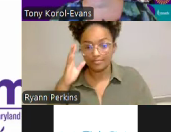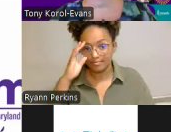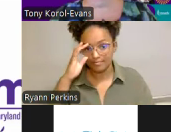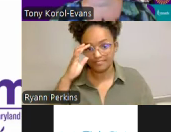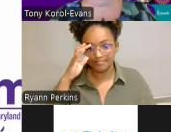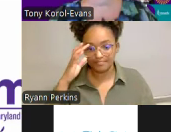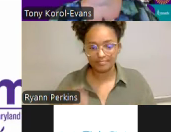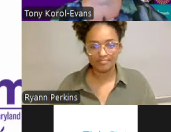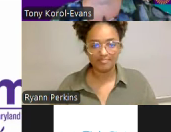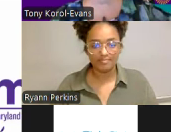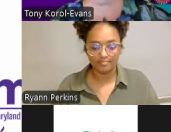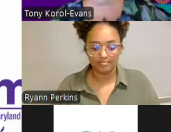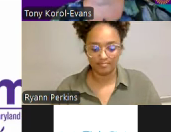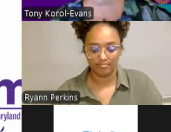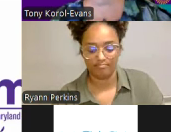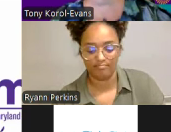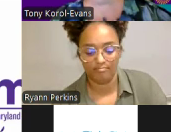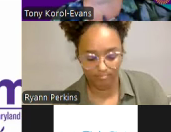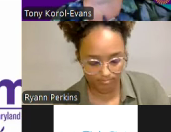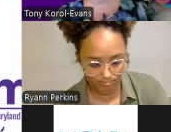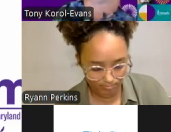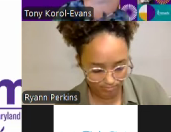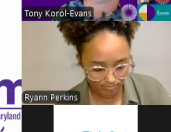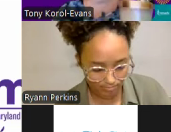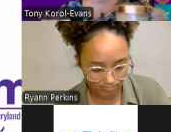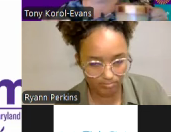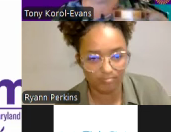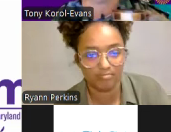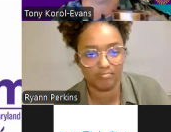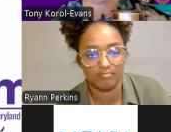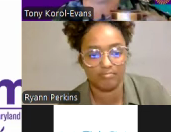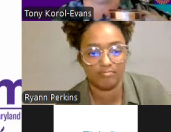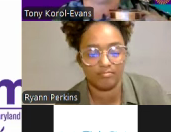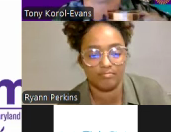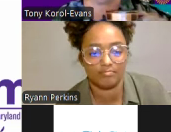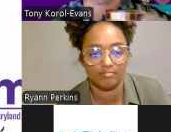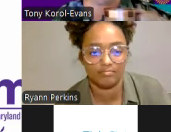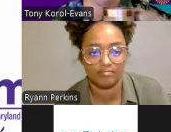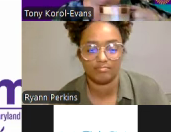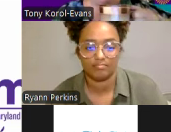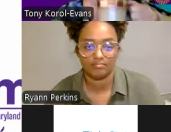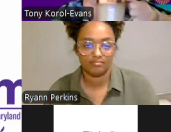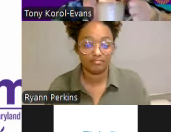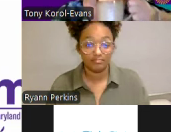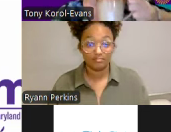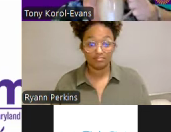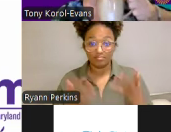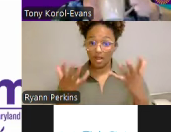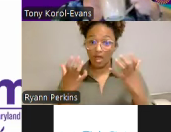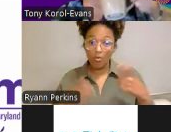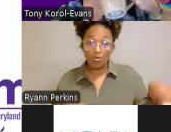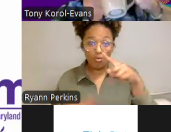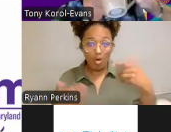I just want to give everybody a chance to kind of take all this in because this is pretty heavy.